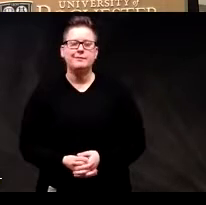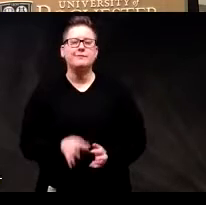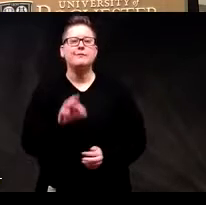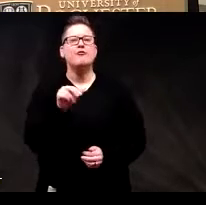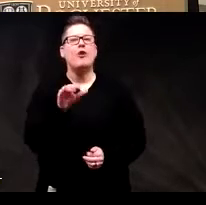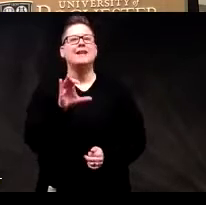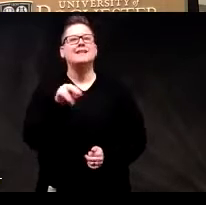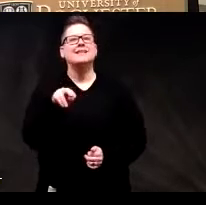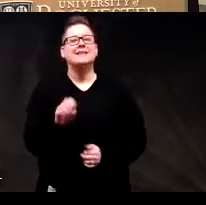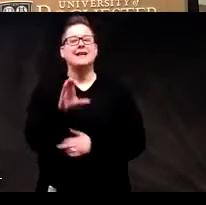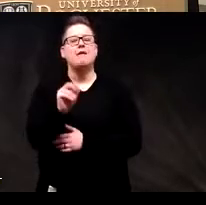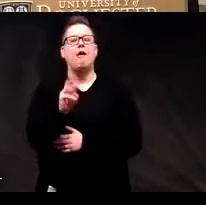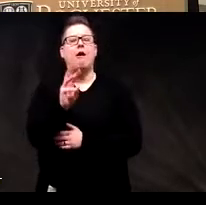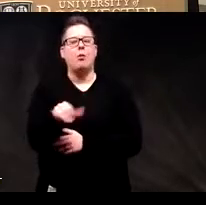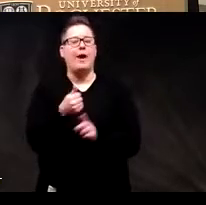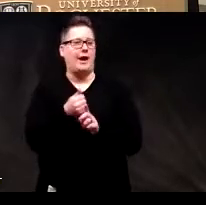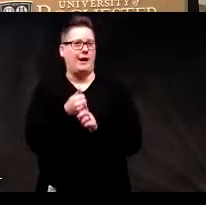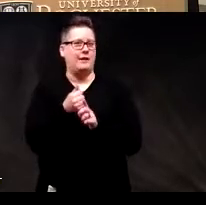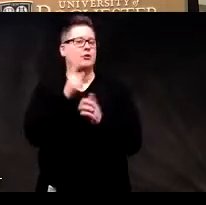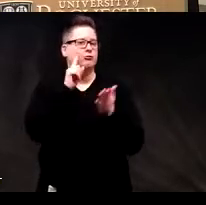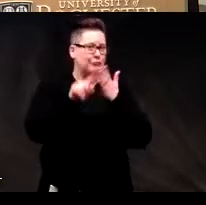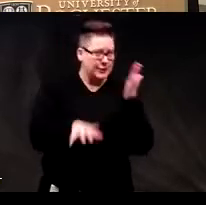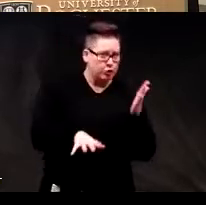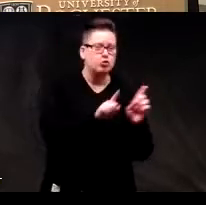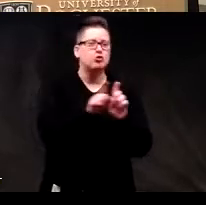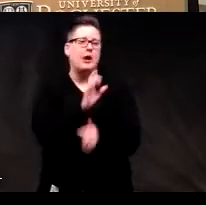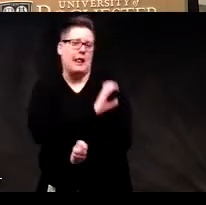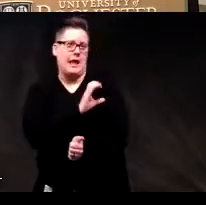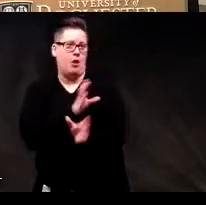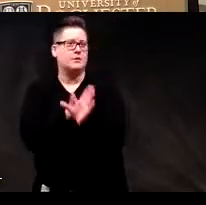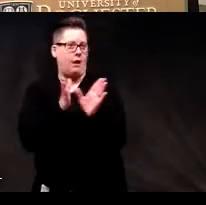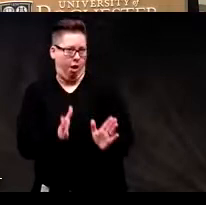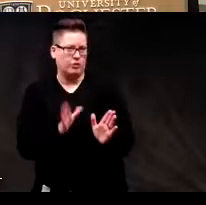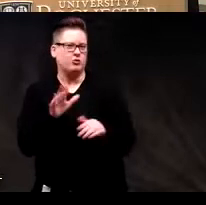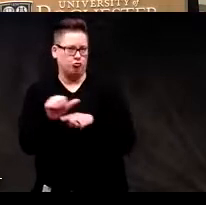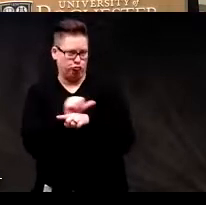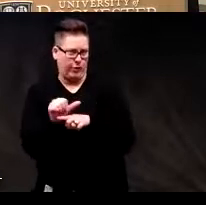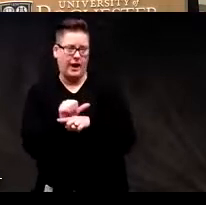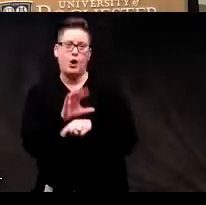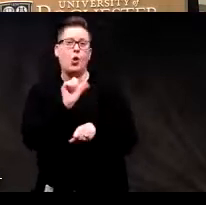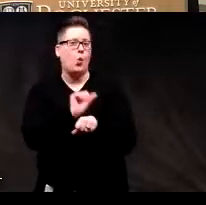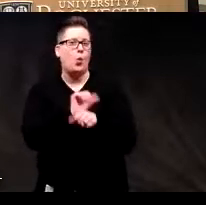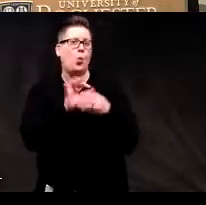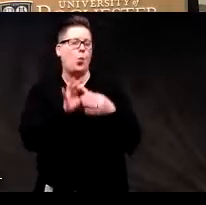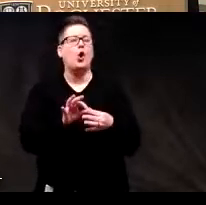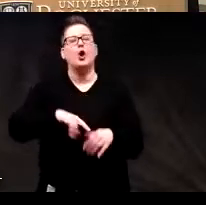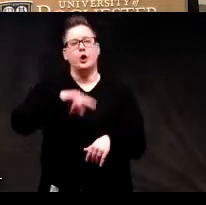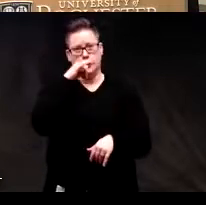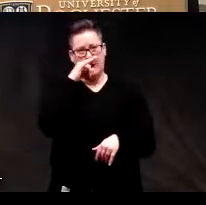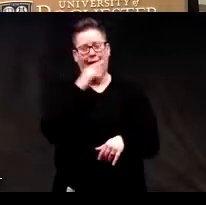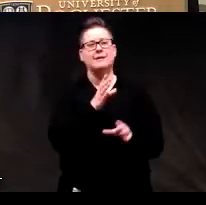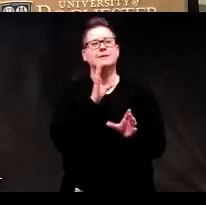Francine Conway is a scholar and a clinical psychologist by training, recognized for her work in child